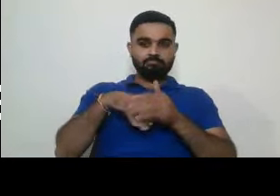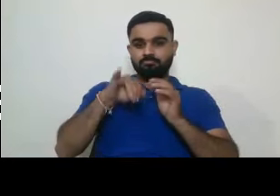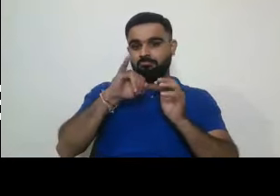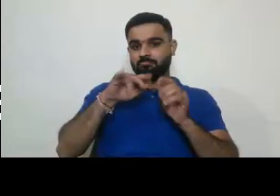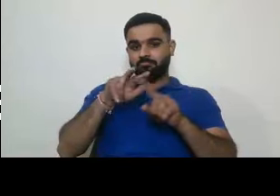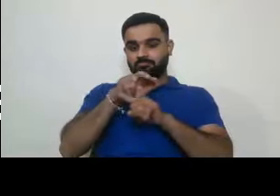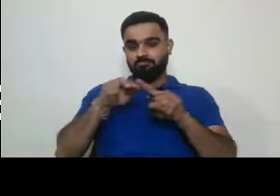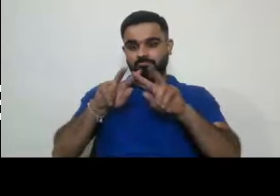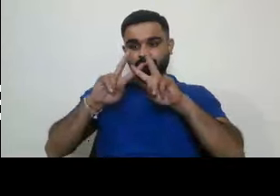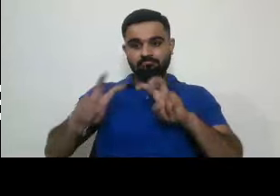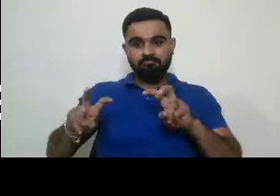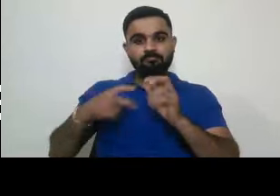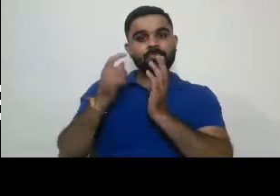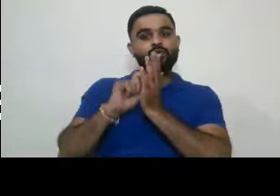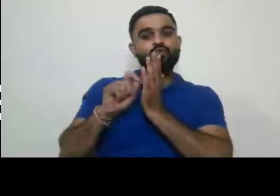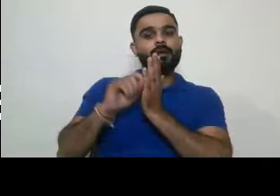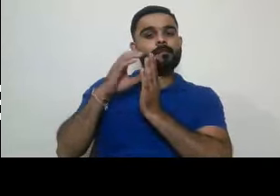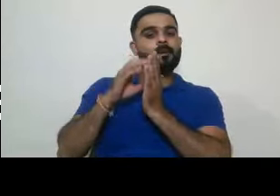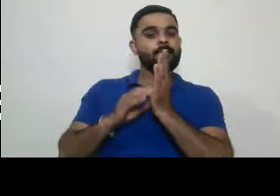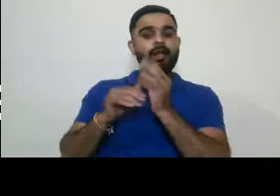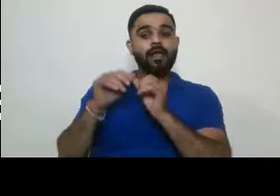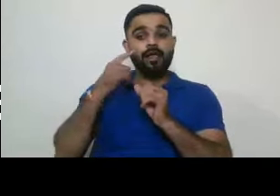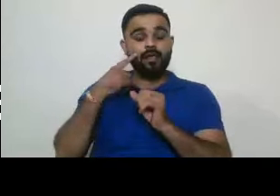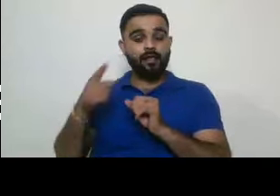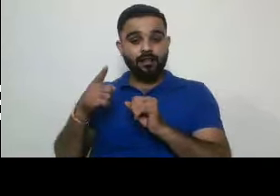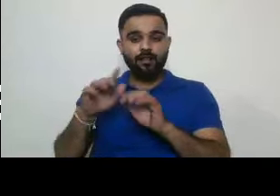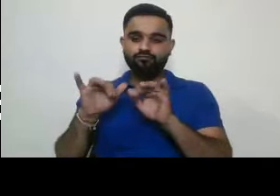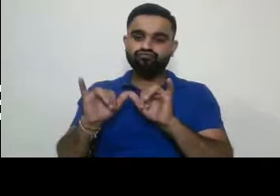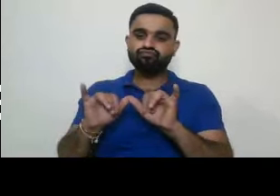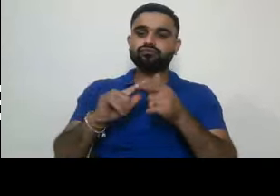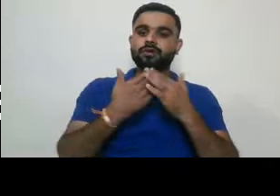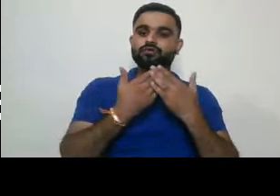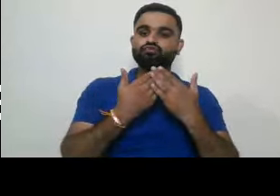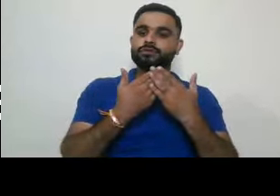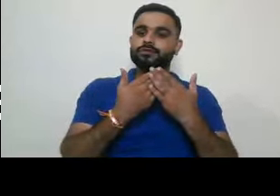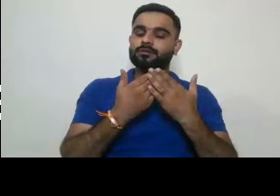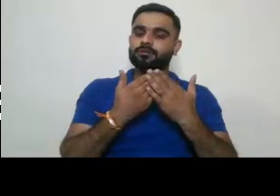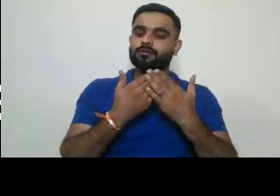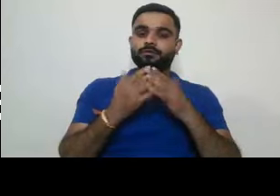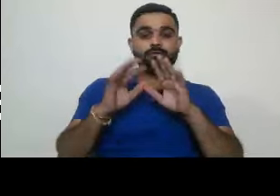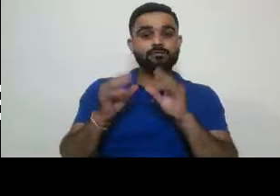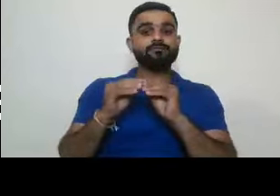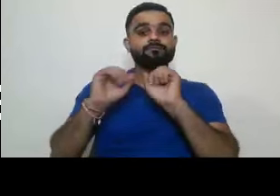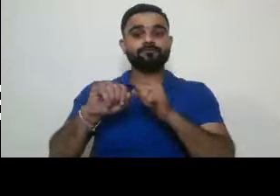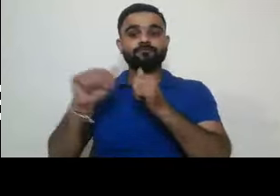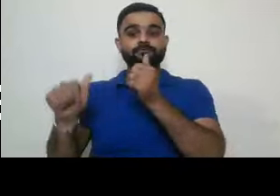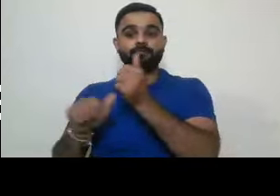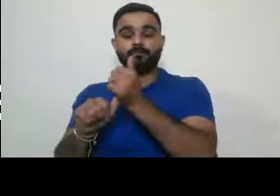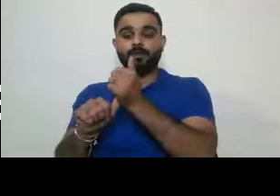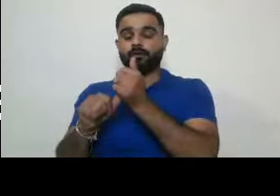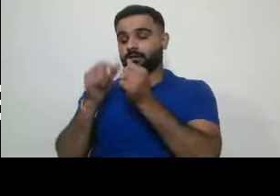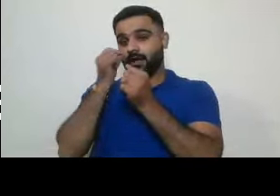68% of the research articles written on AI and ELT education. Also, the